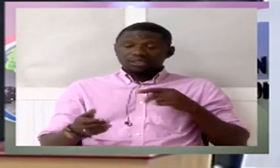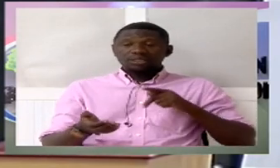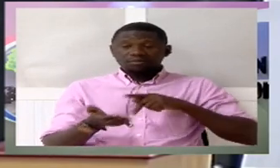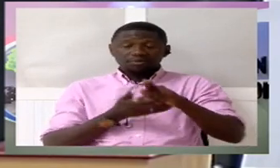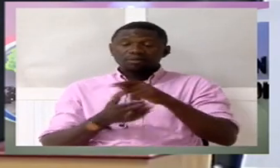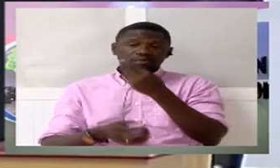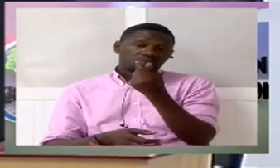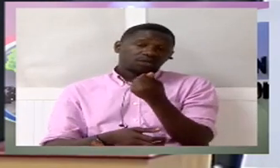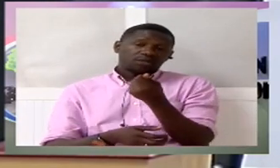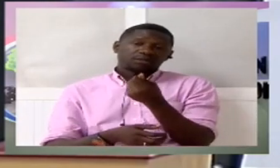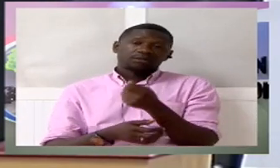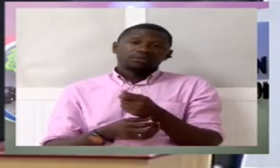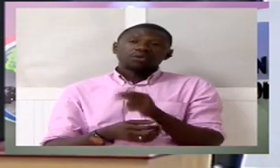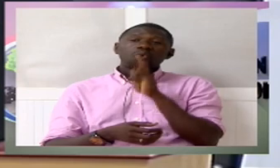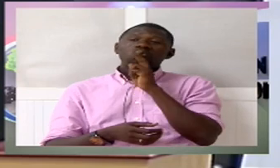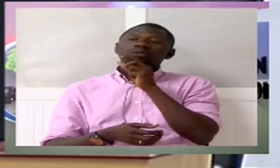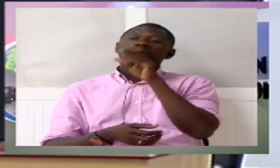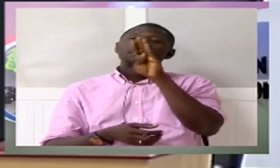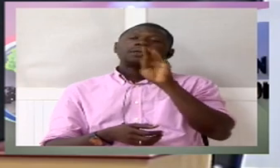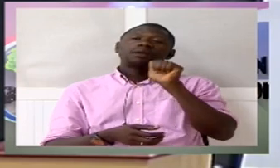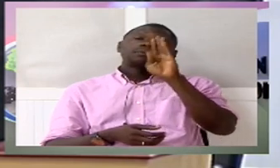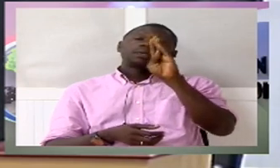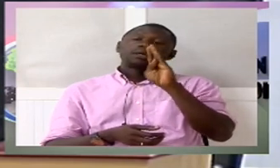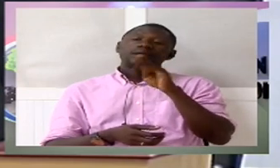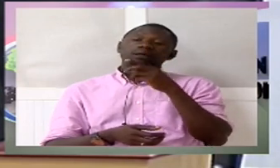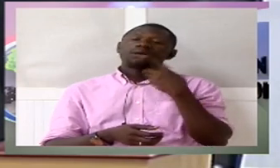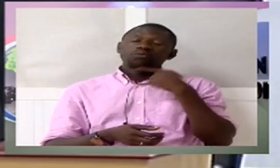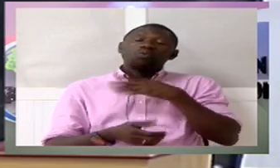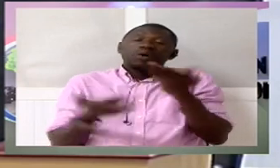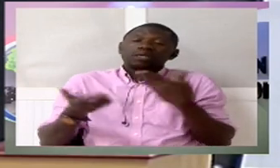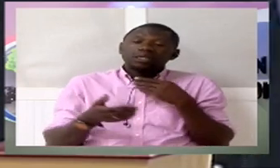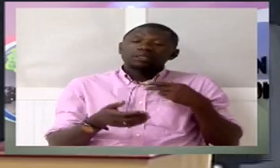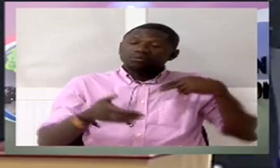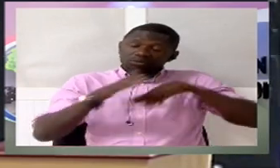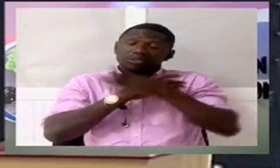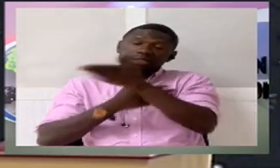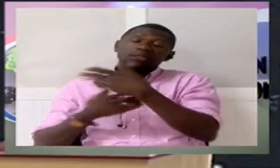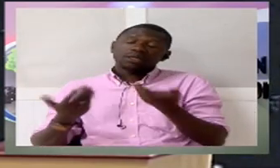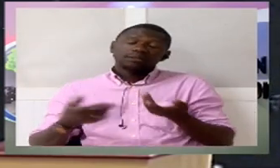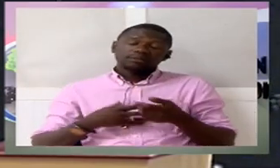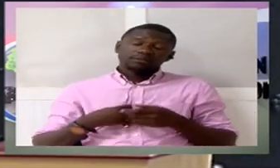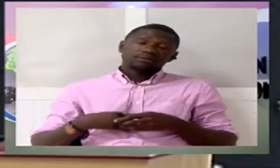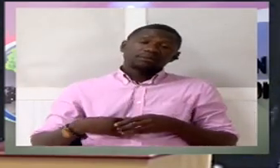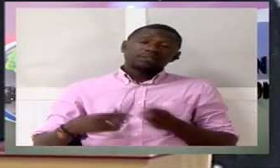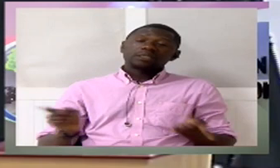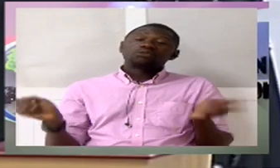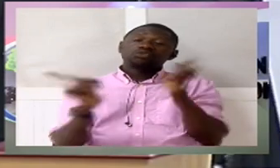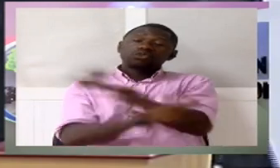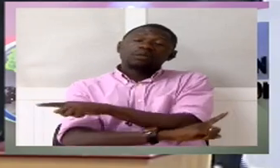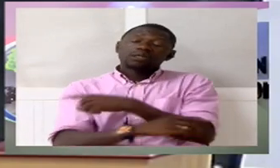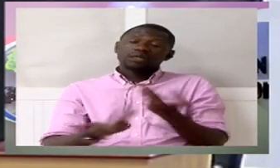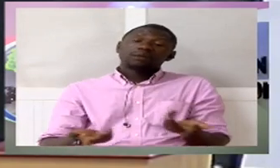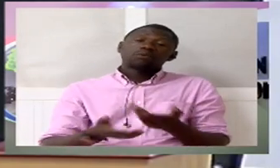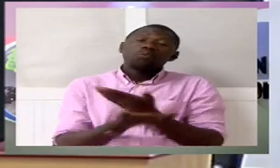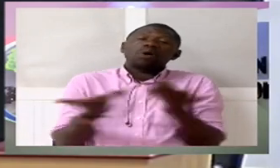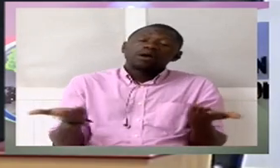paid money. He said he paid money. And who is Baba that will warrant them to take him